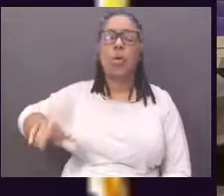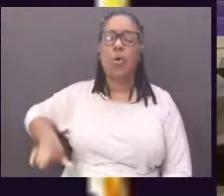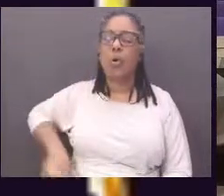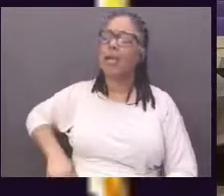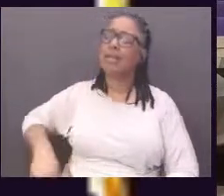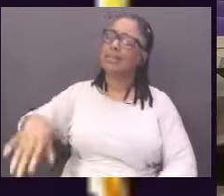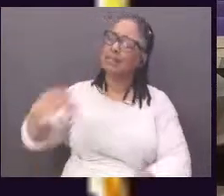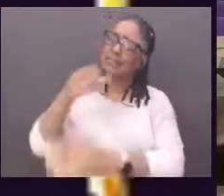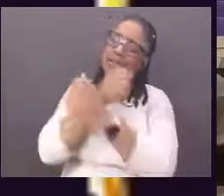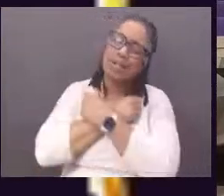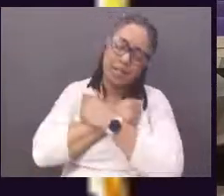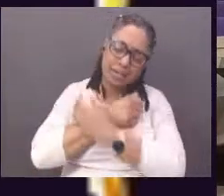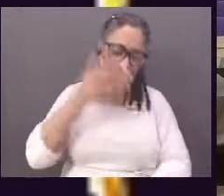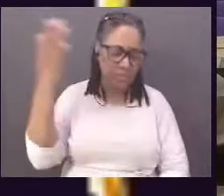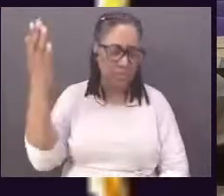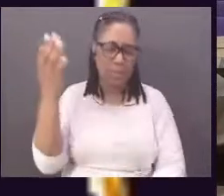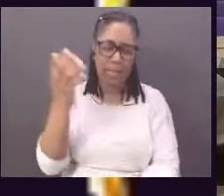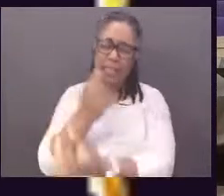I love you.